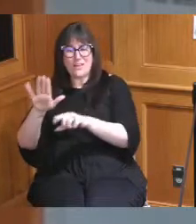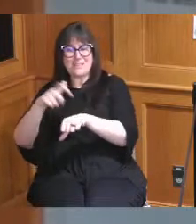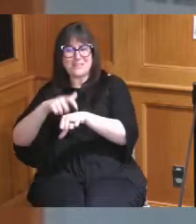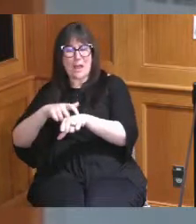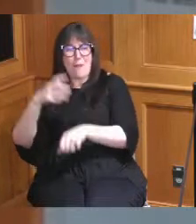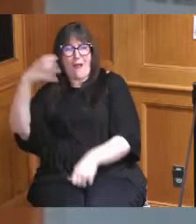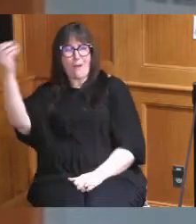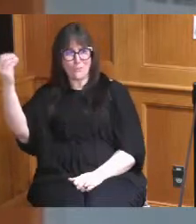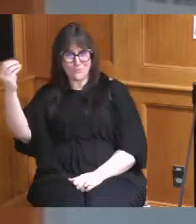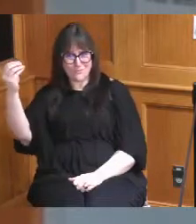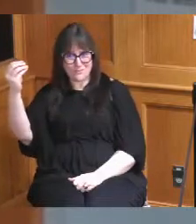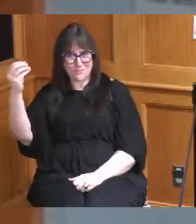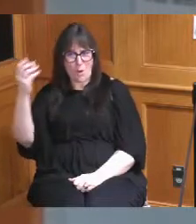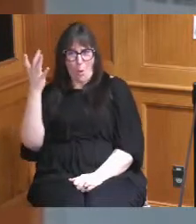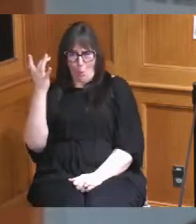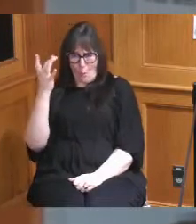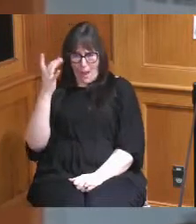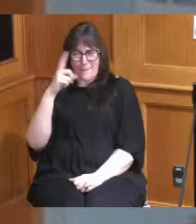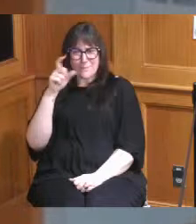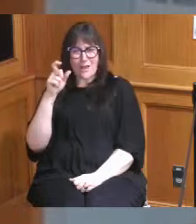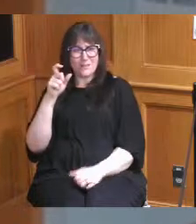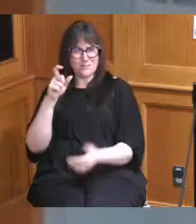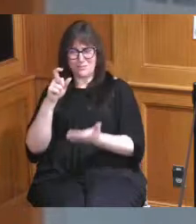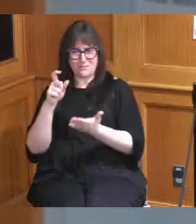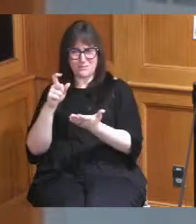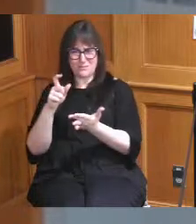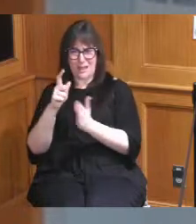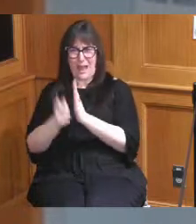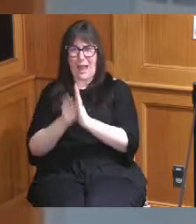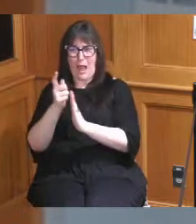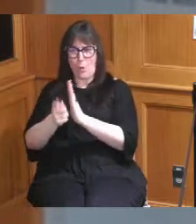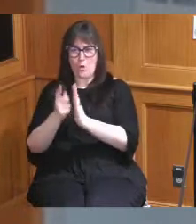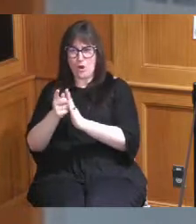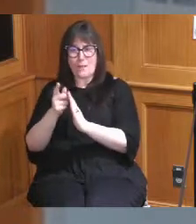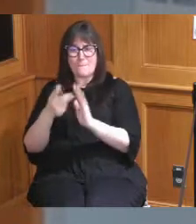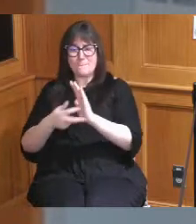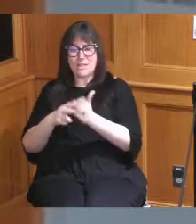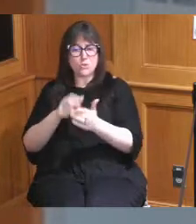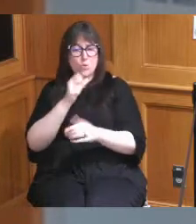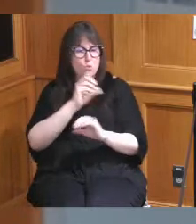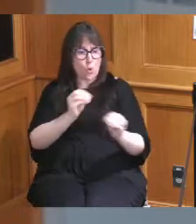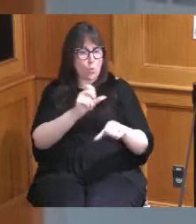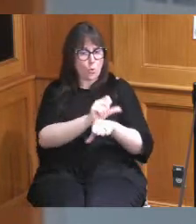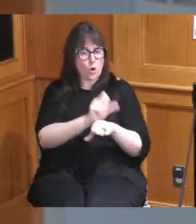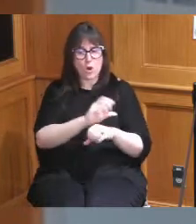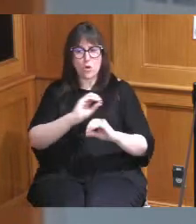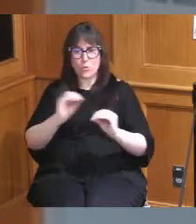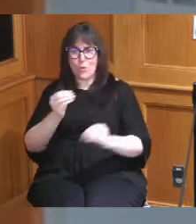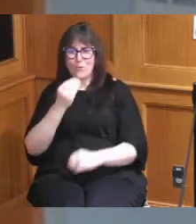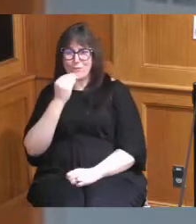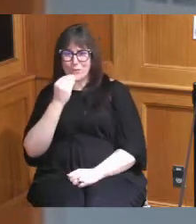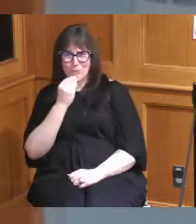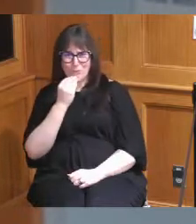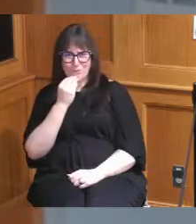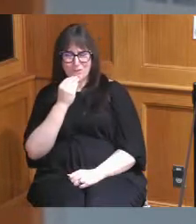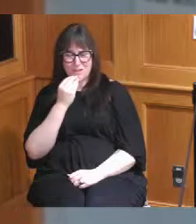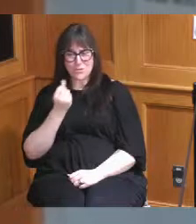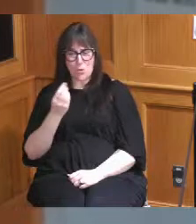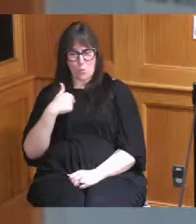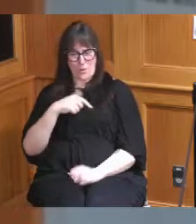work. Because again, hourly workers, that if you don't work, you don't eat. So to be able to provide